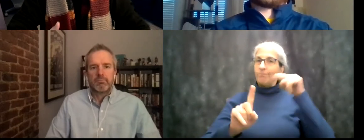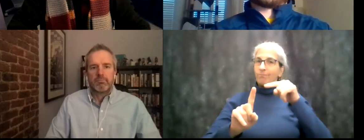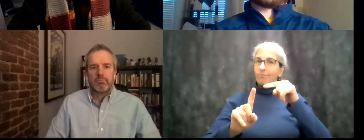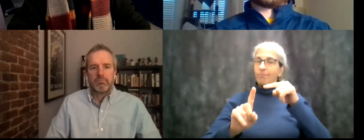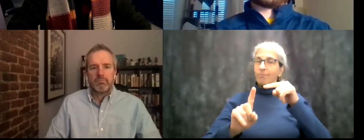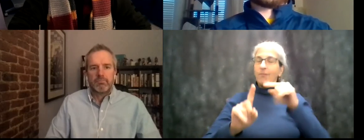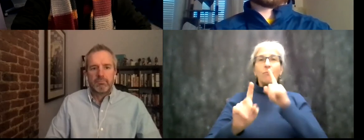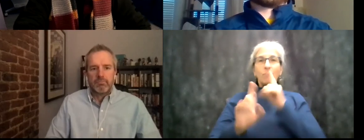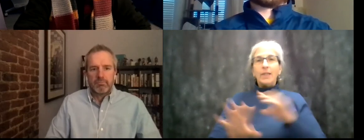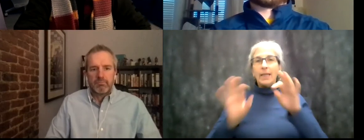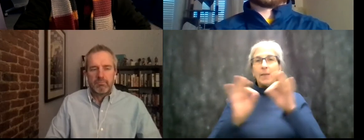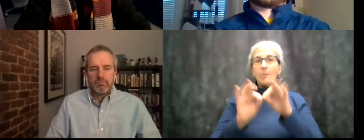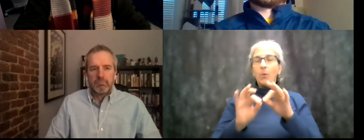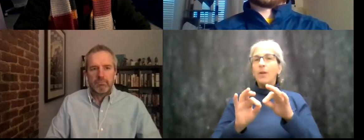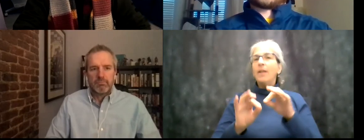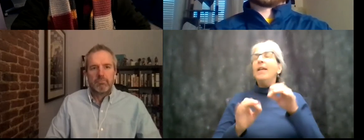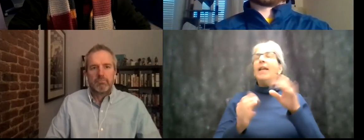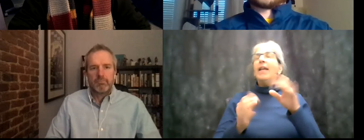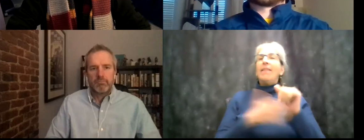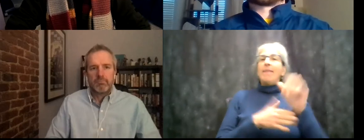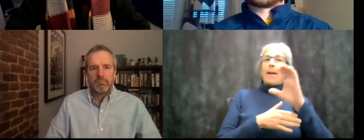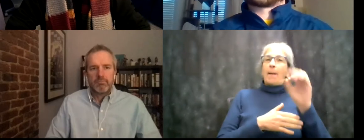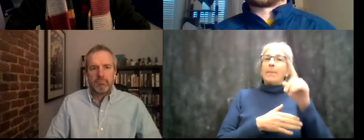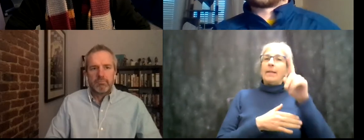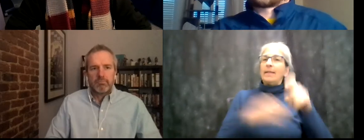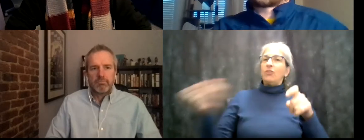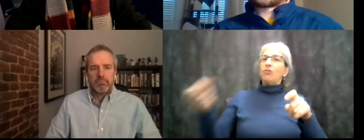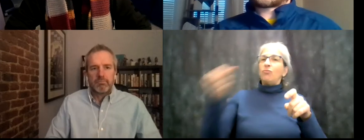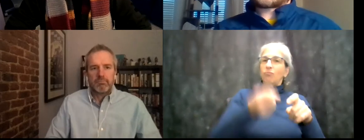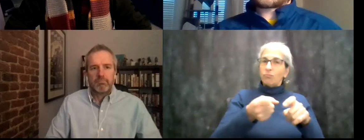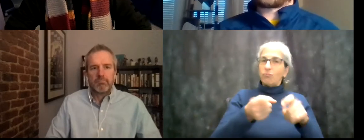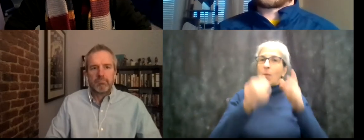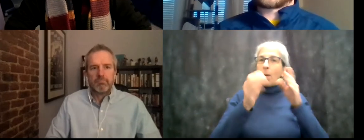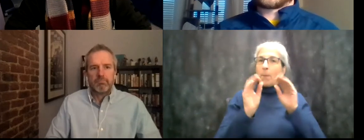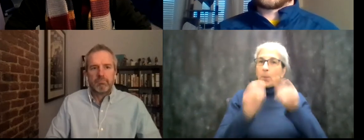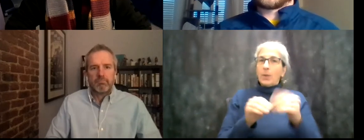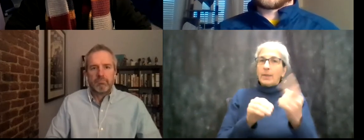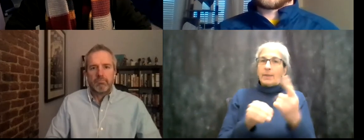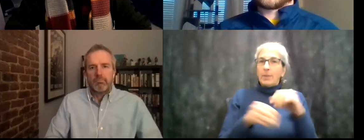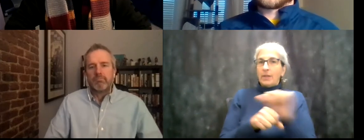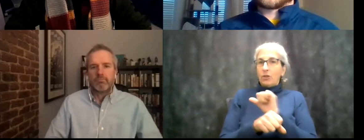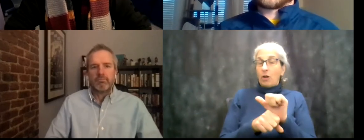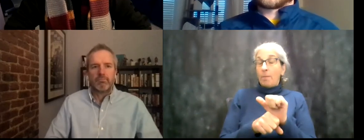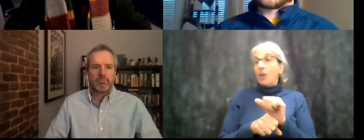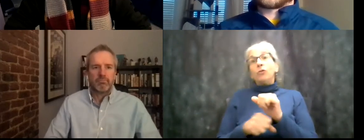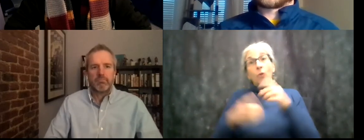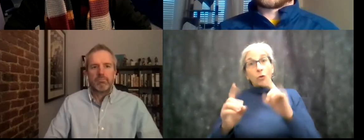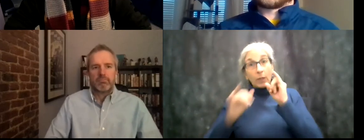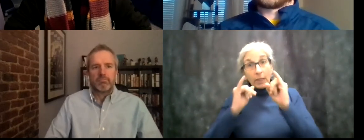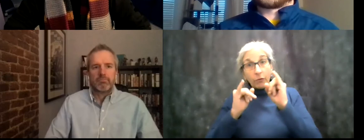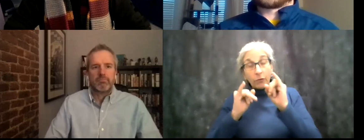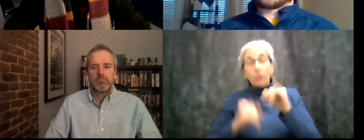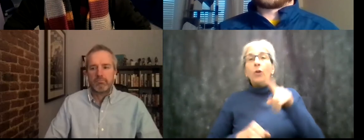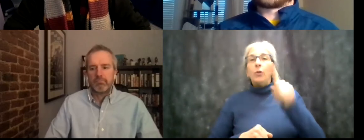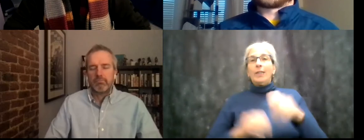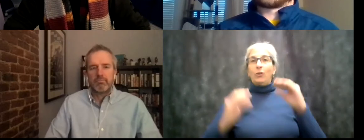put into the job. And, you know, in an interview, it's your job to teach them why you